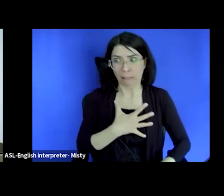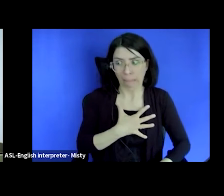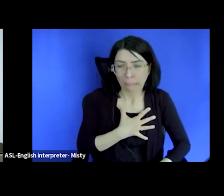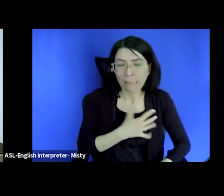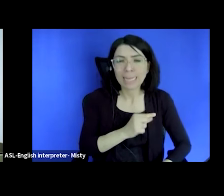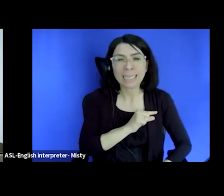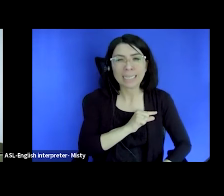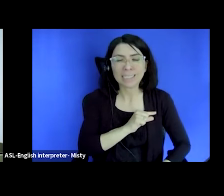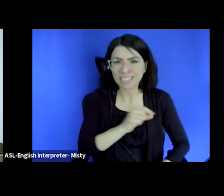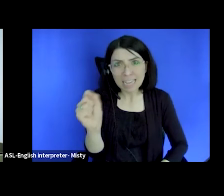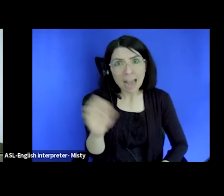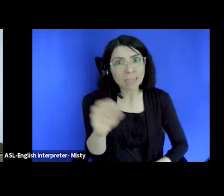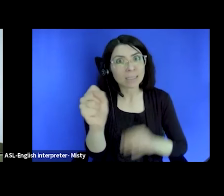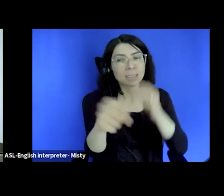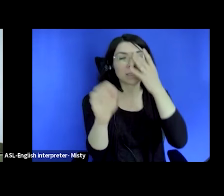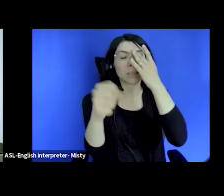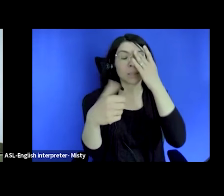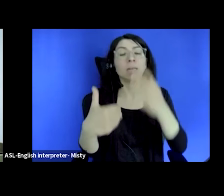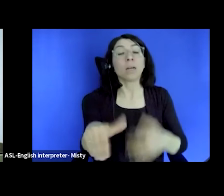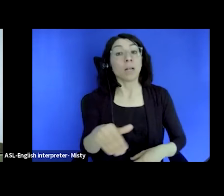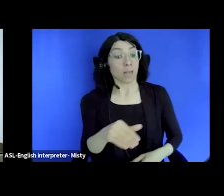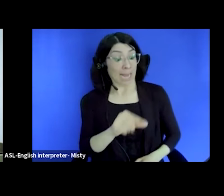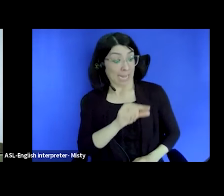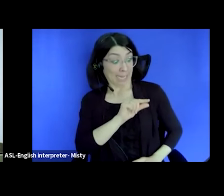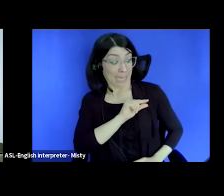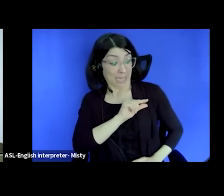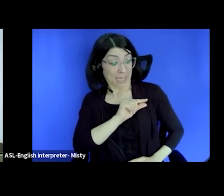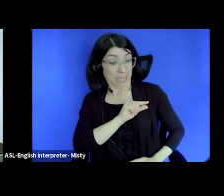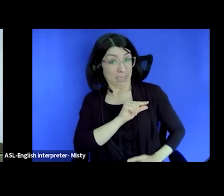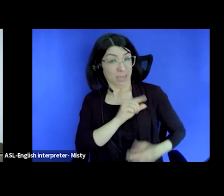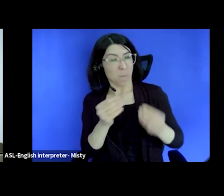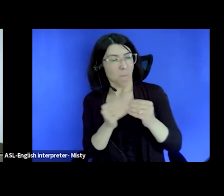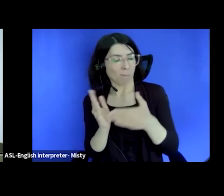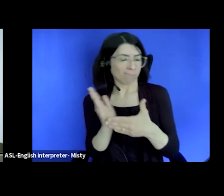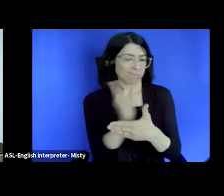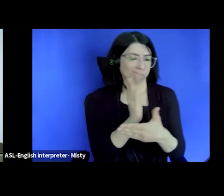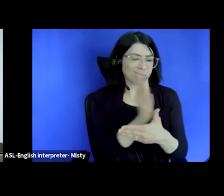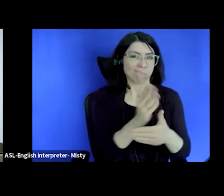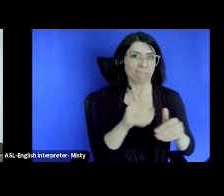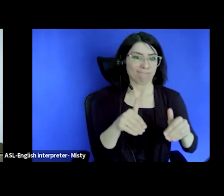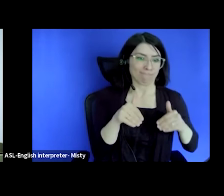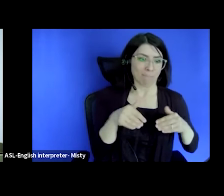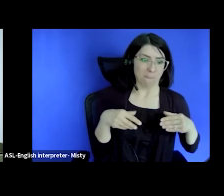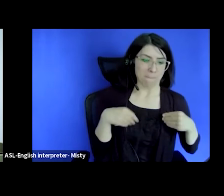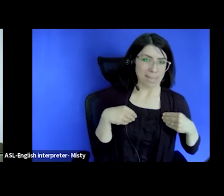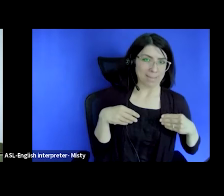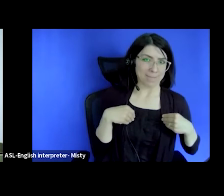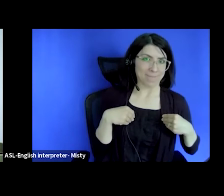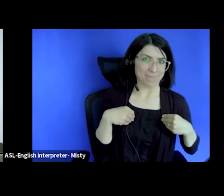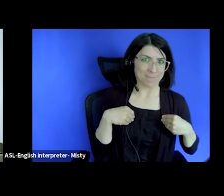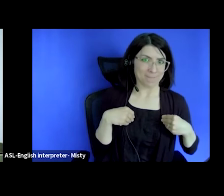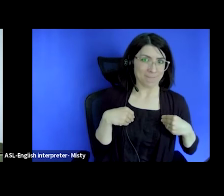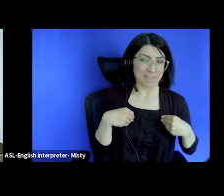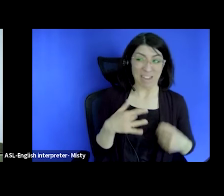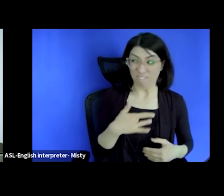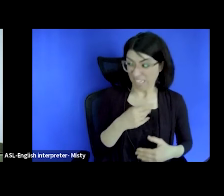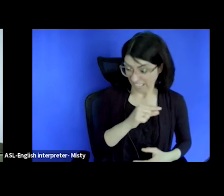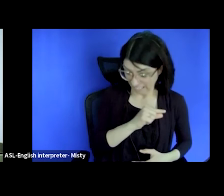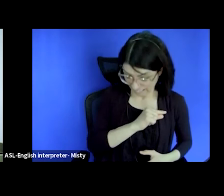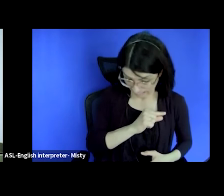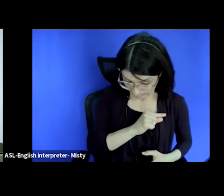is actually a very passive feeling. Okay. So guilt can actually make you take on a very passive communication